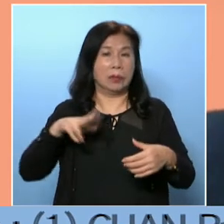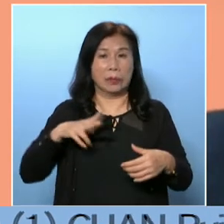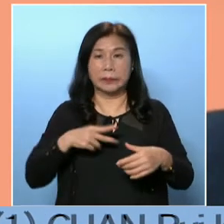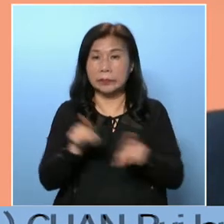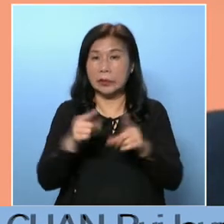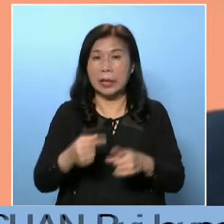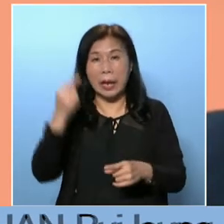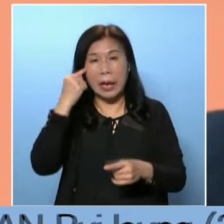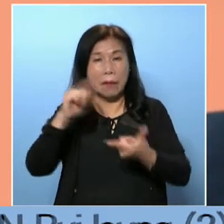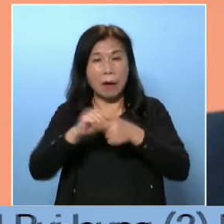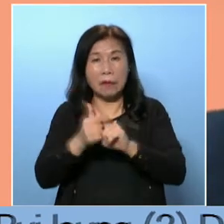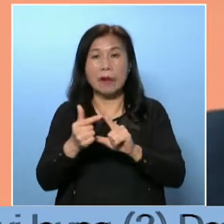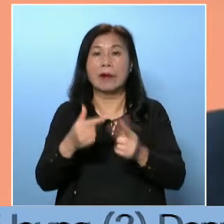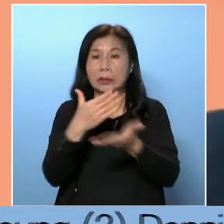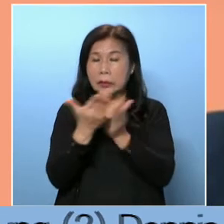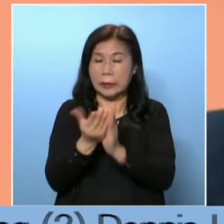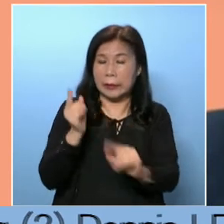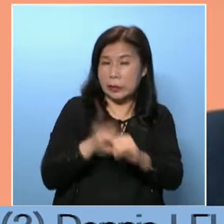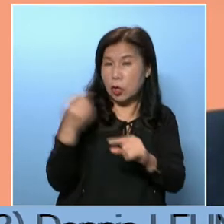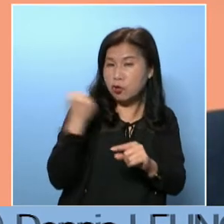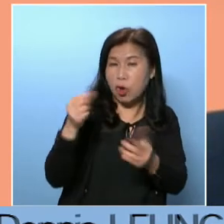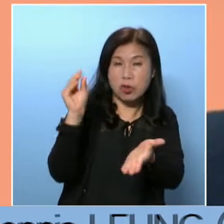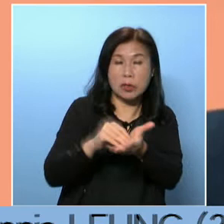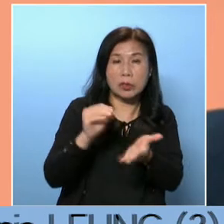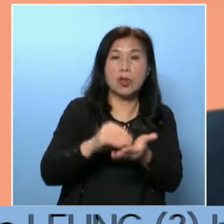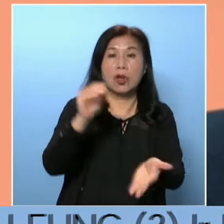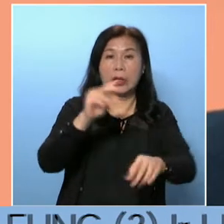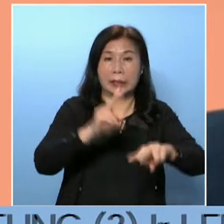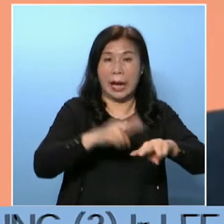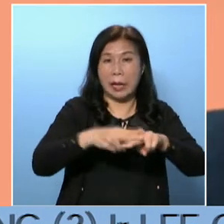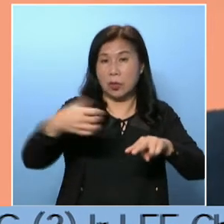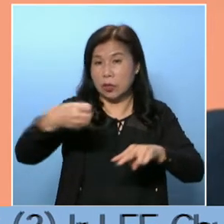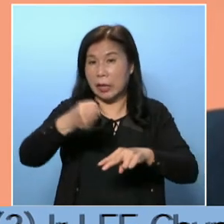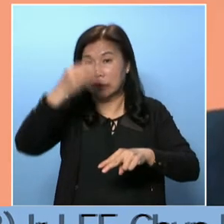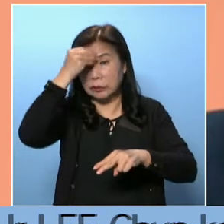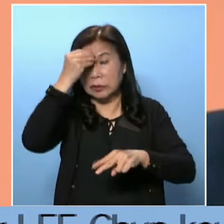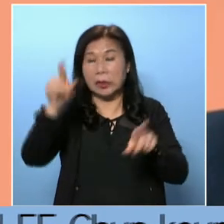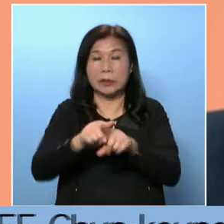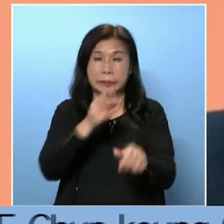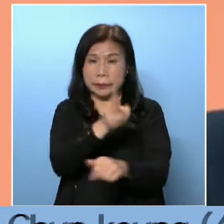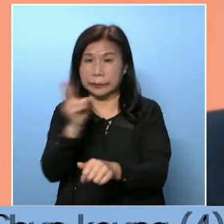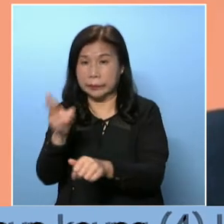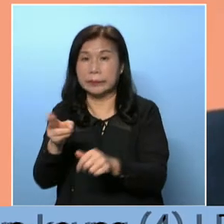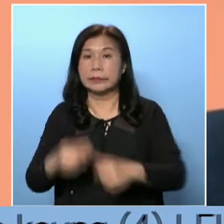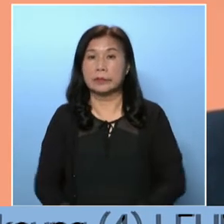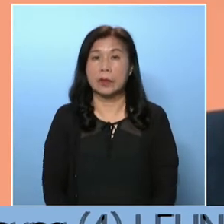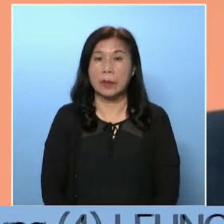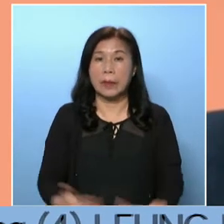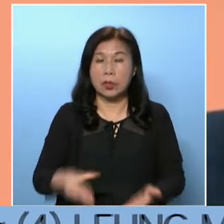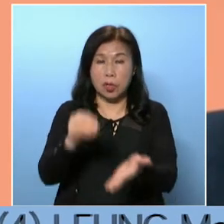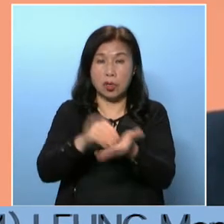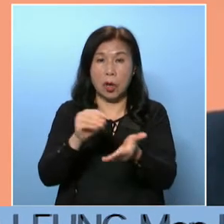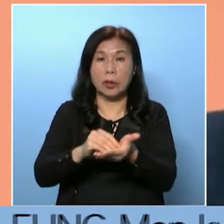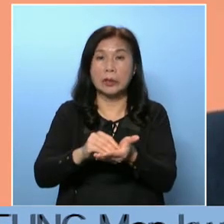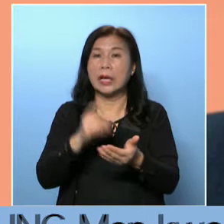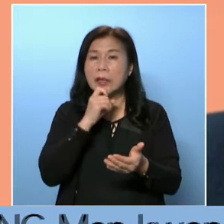everyone in Hong Kong understands that we are at a critical juncture. We have to do our best to implement and